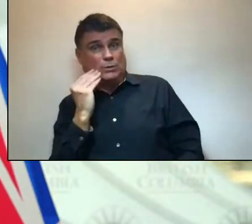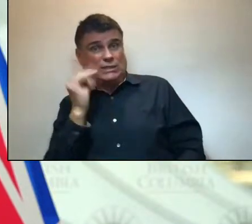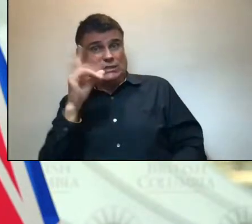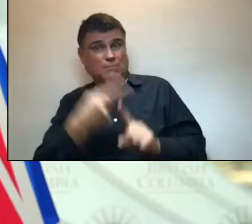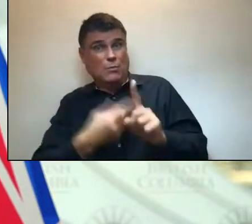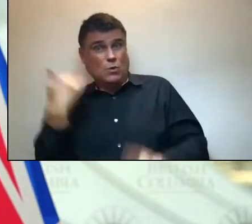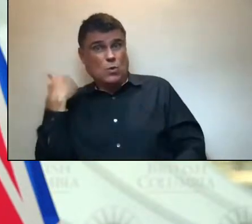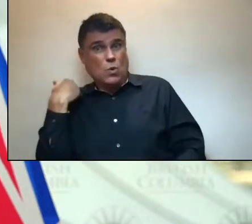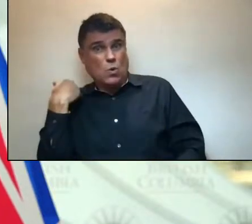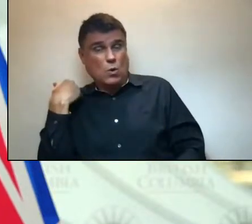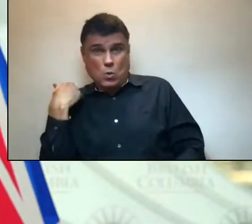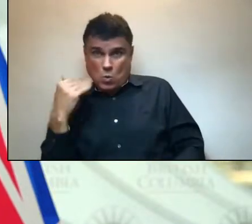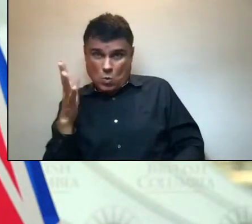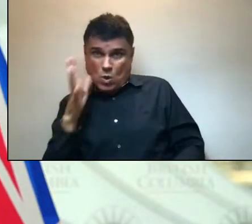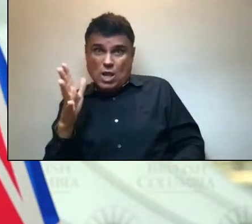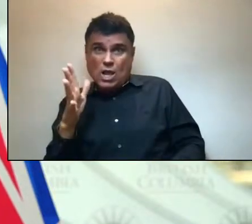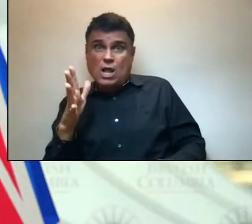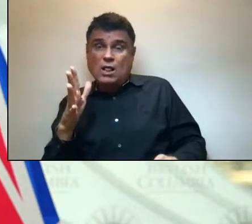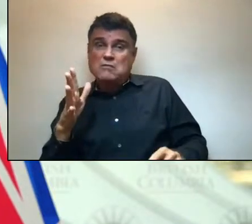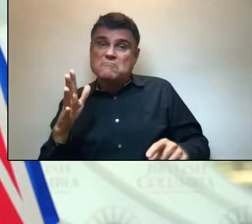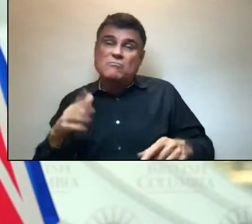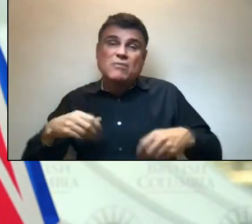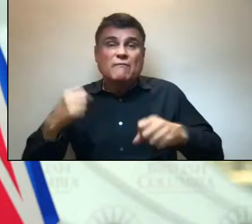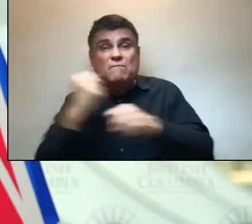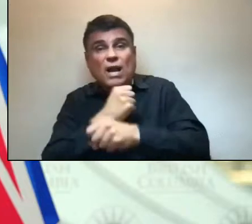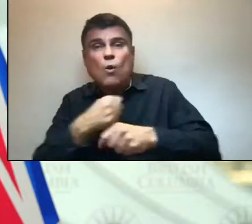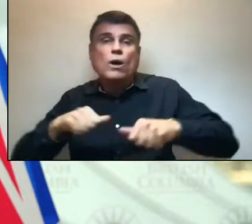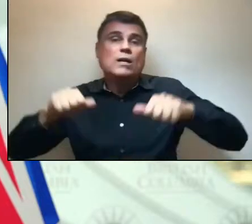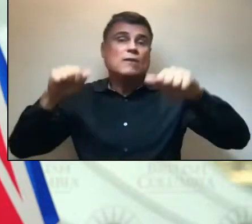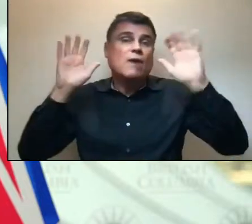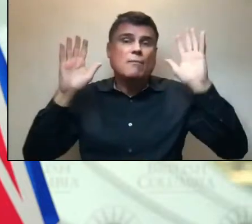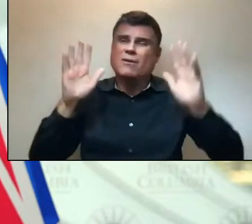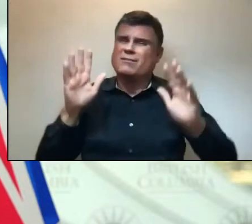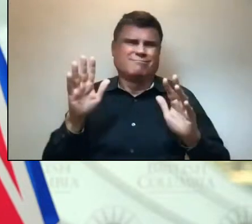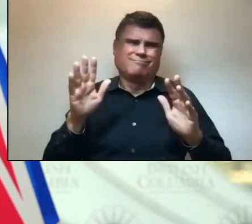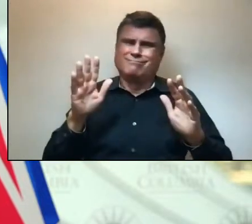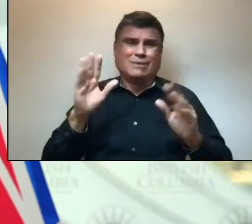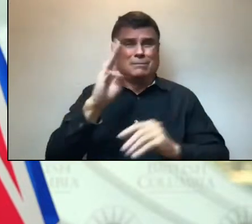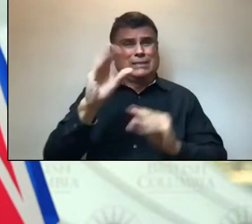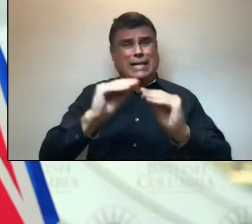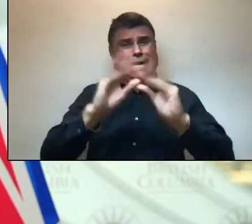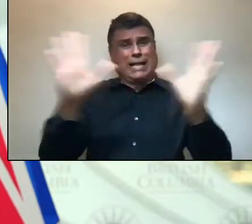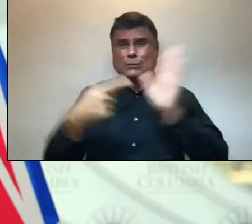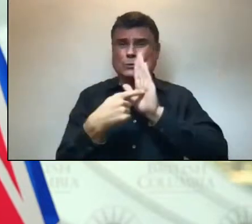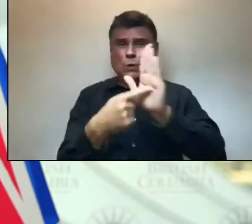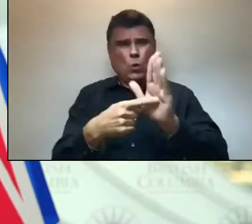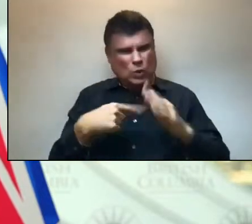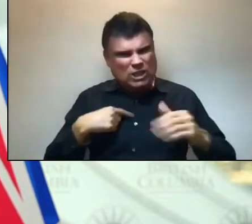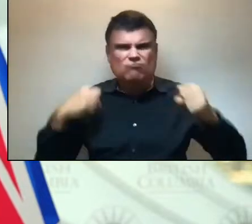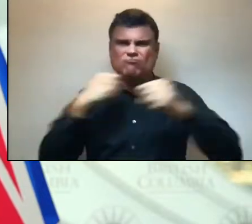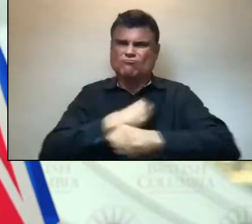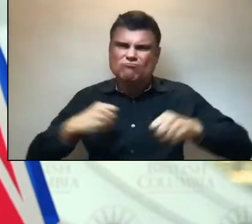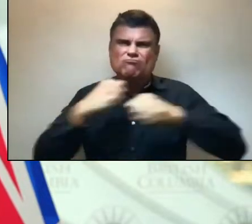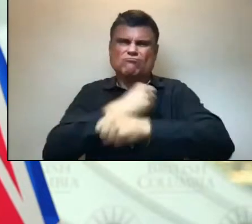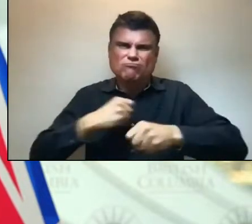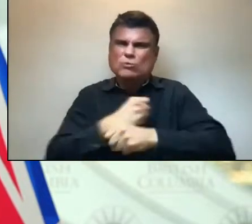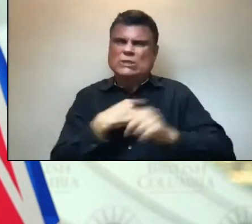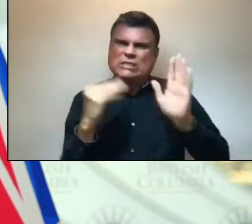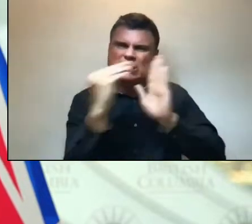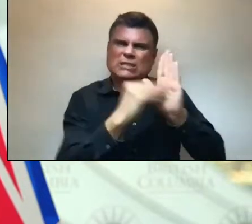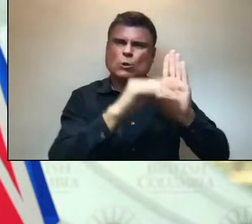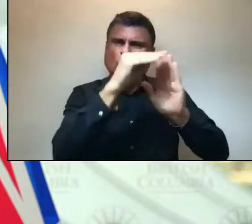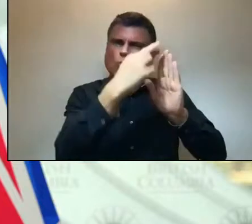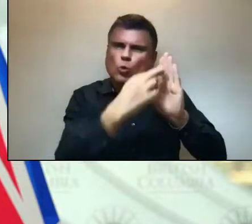answer was clear. In BC, we're fighters. We followed public health orders. We adhered to public health guidance. We used our COVID